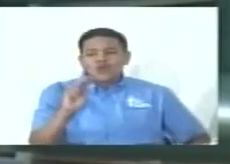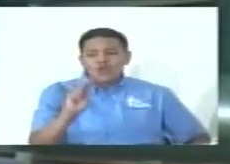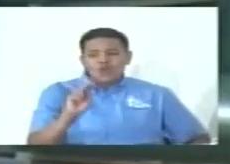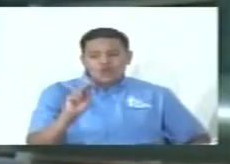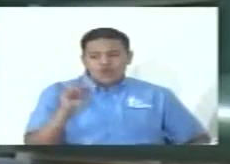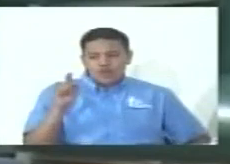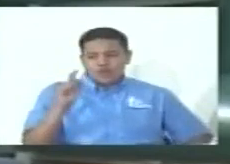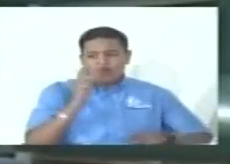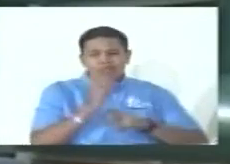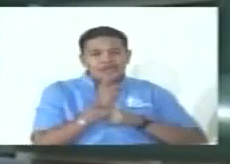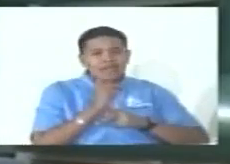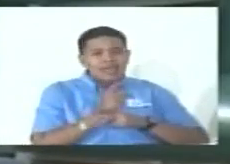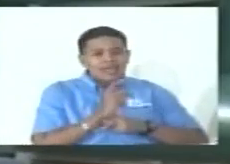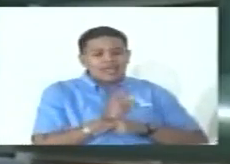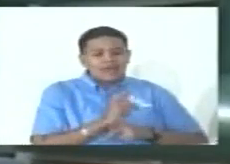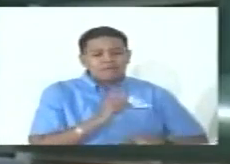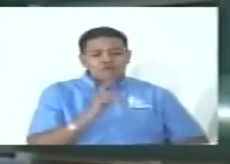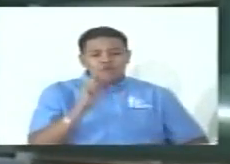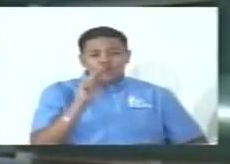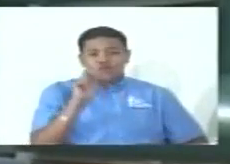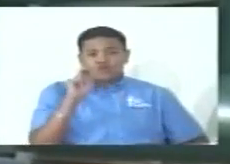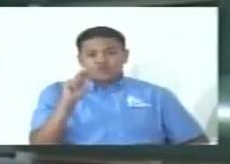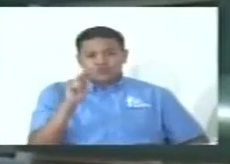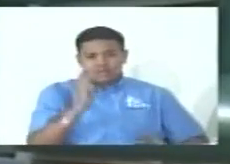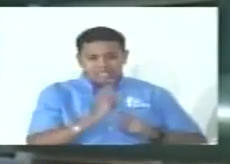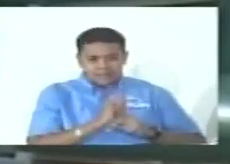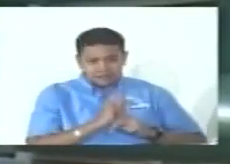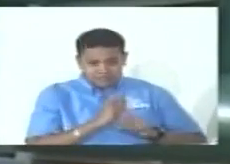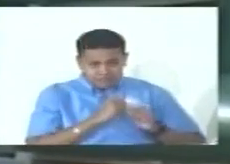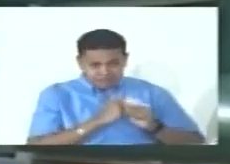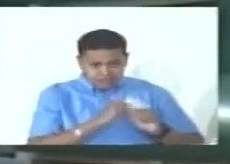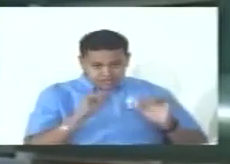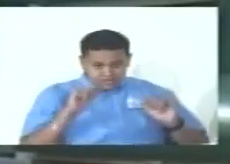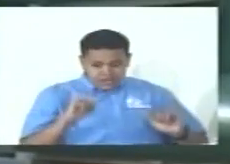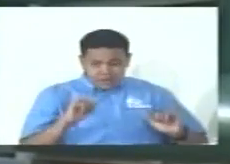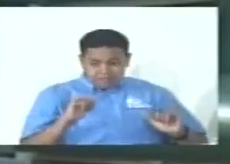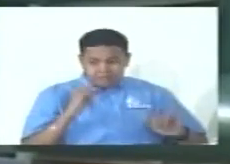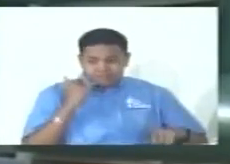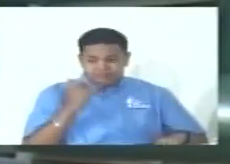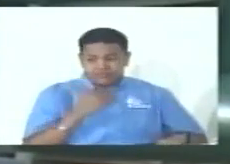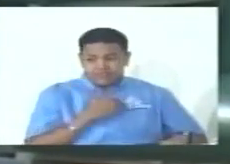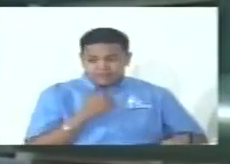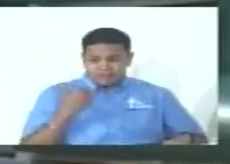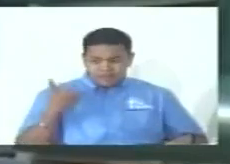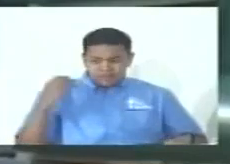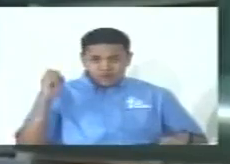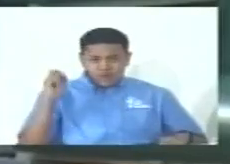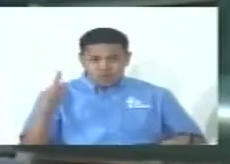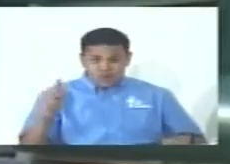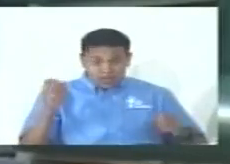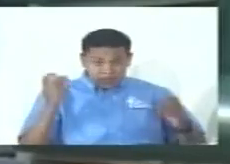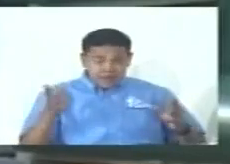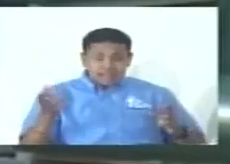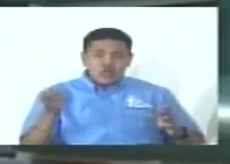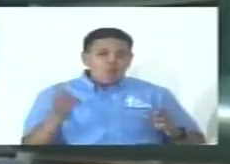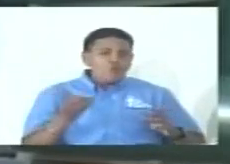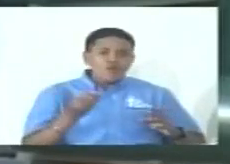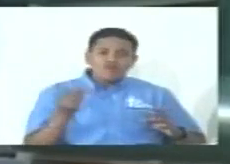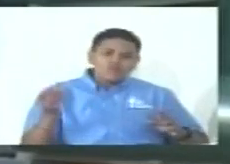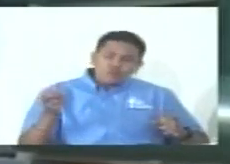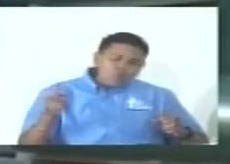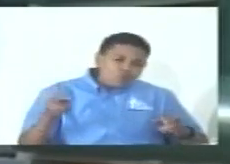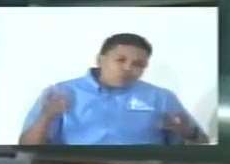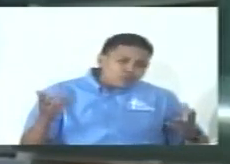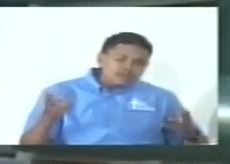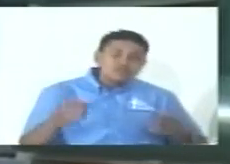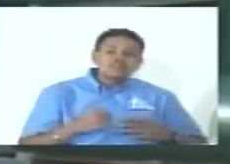Are you keeping the union intact? Is the membership okay? That's the type of person he